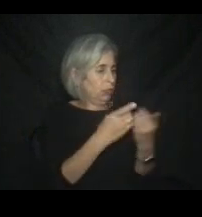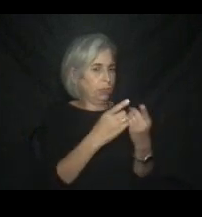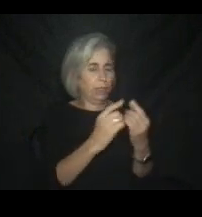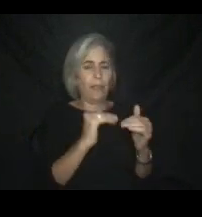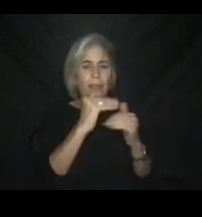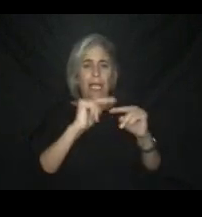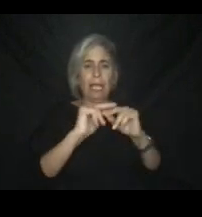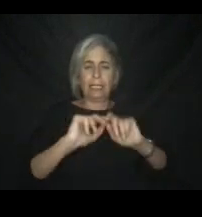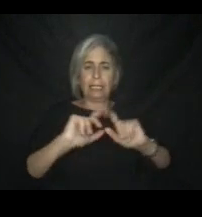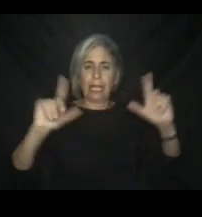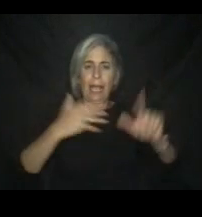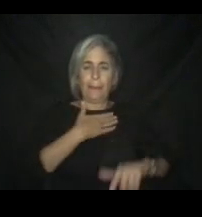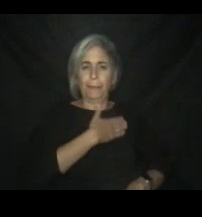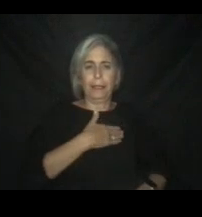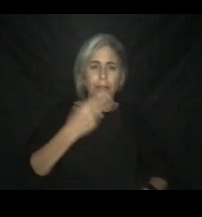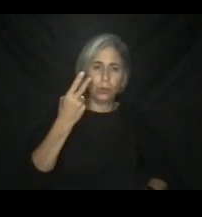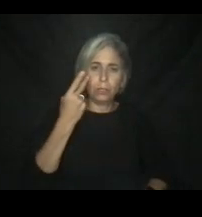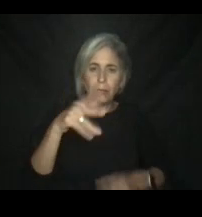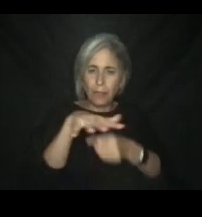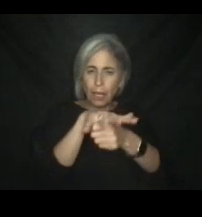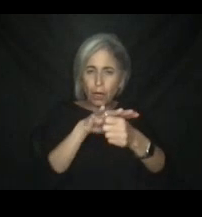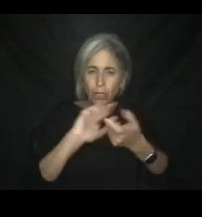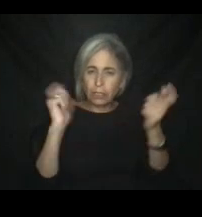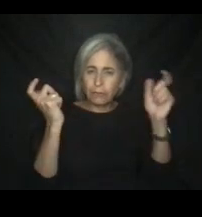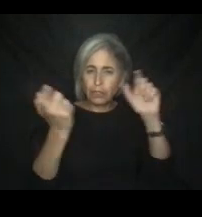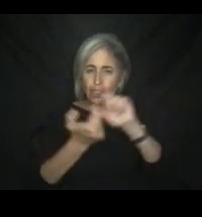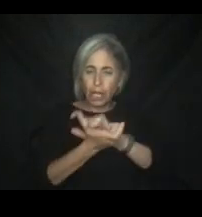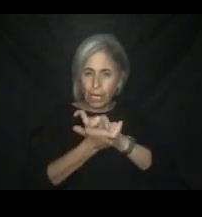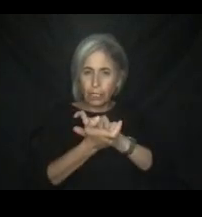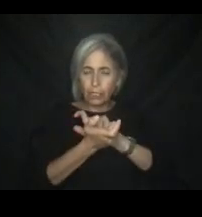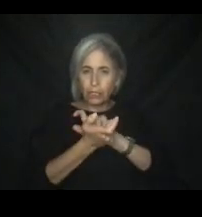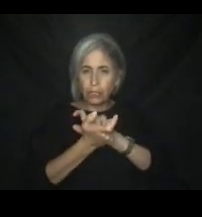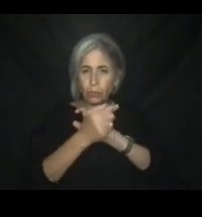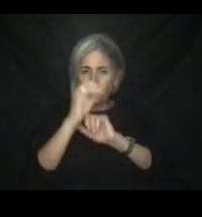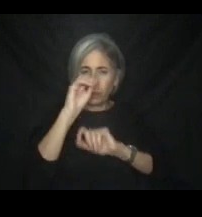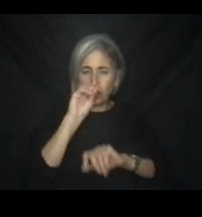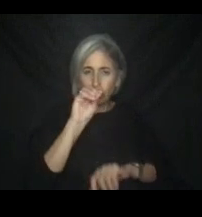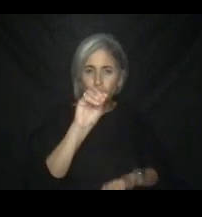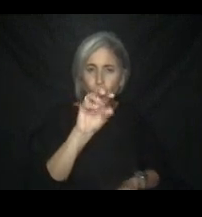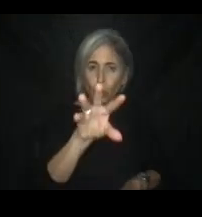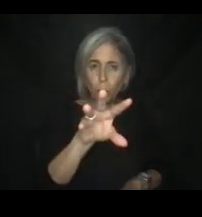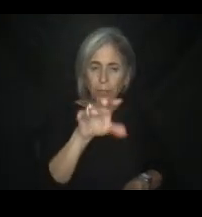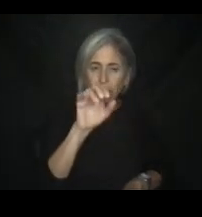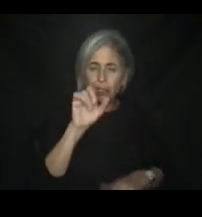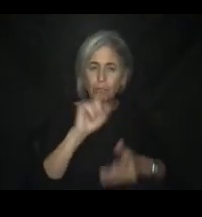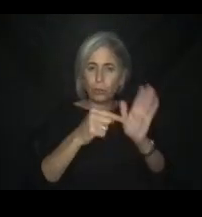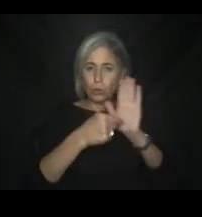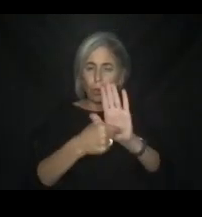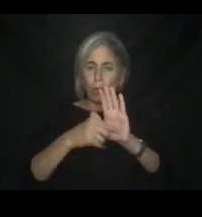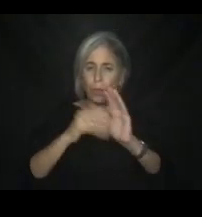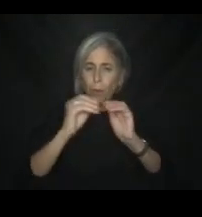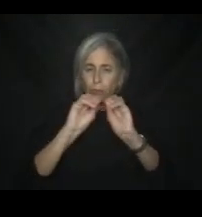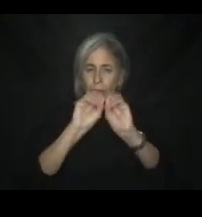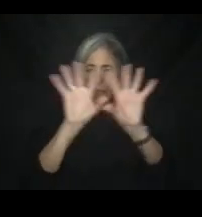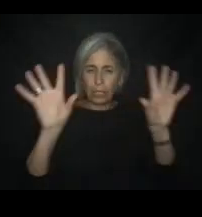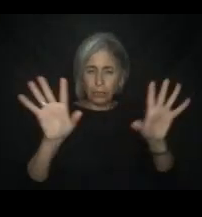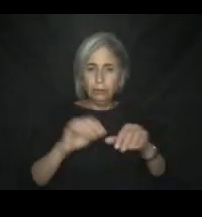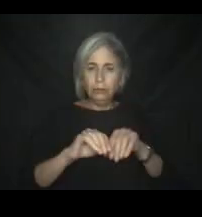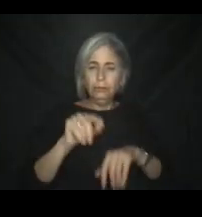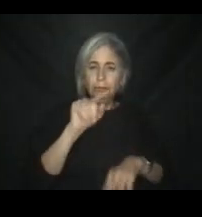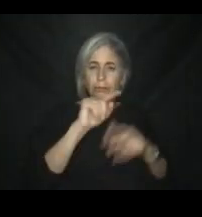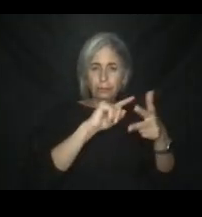slide, please, you'll see the areas have changed. We've zoomed in on that to reveal them more clearly. So these are